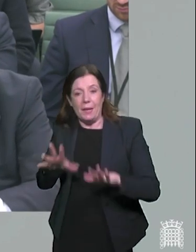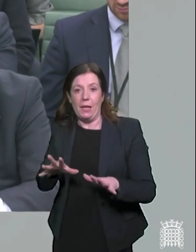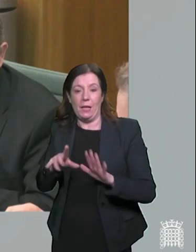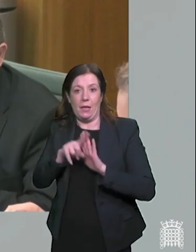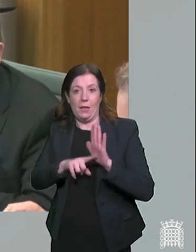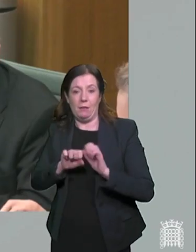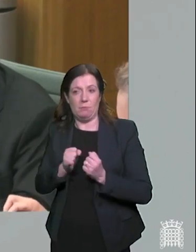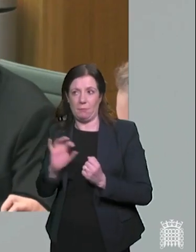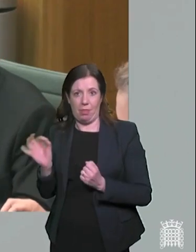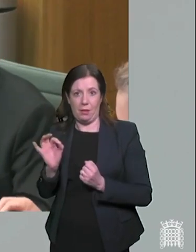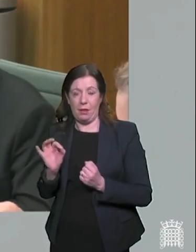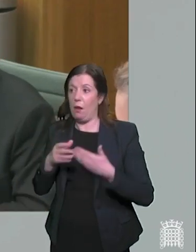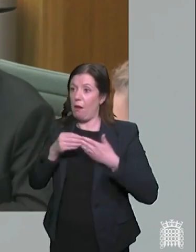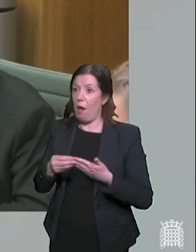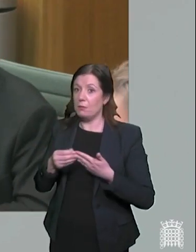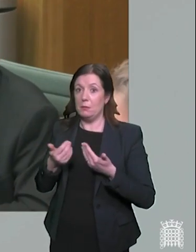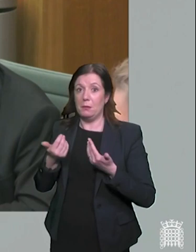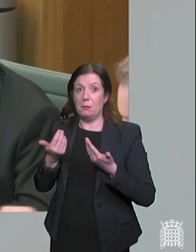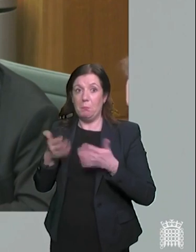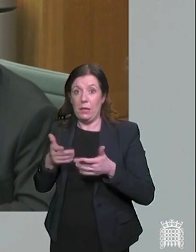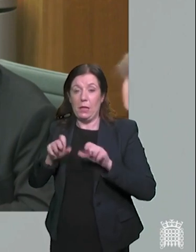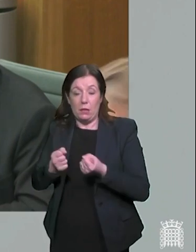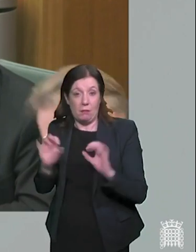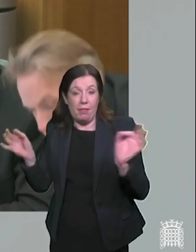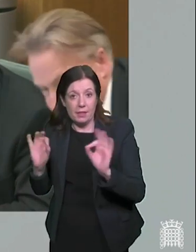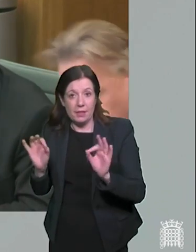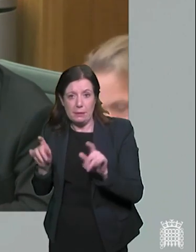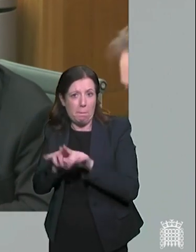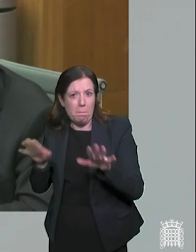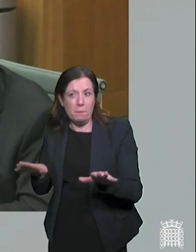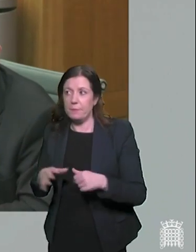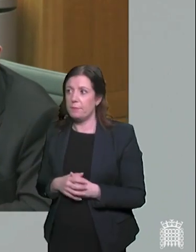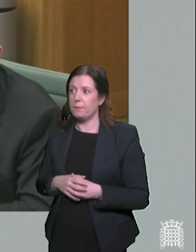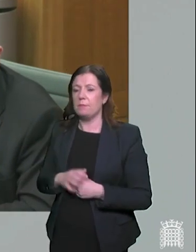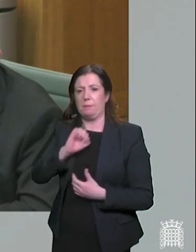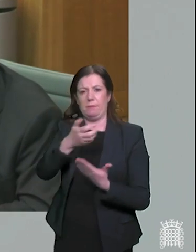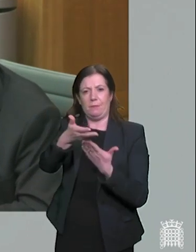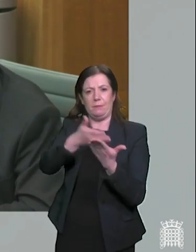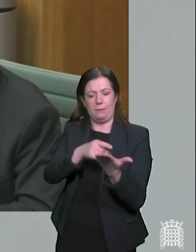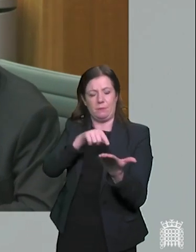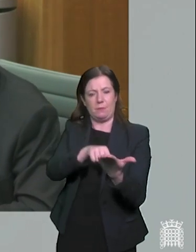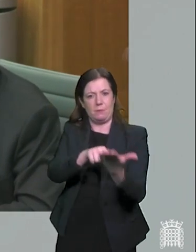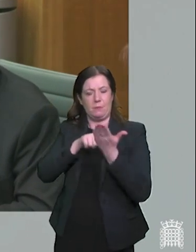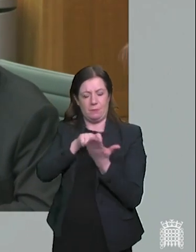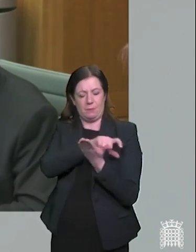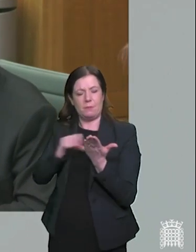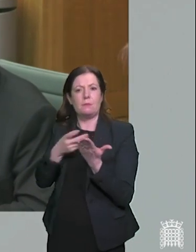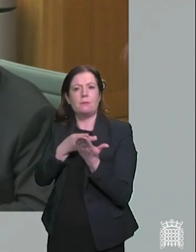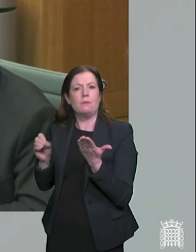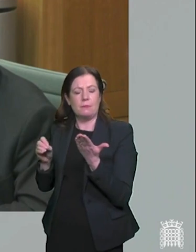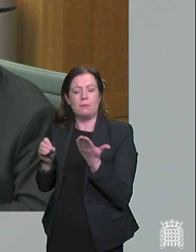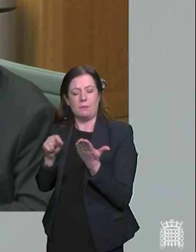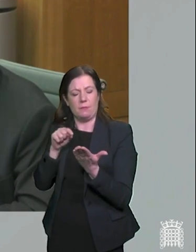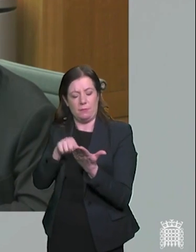a moment, if we may. Thank you. In paragraph 90 of your very helpful written submission, you